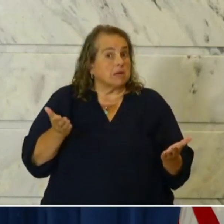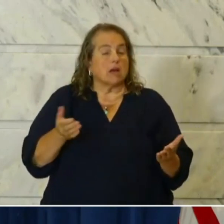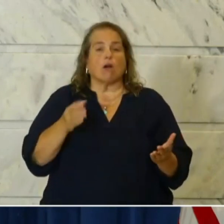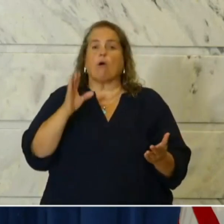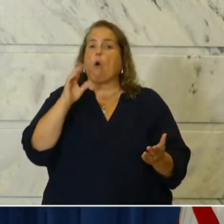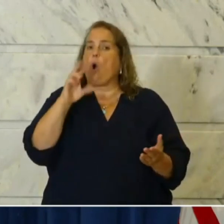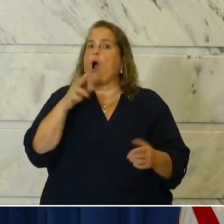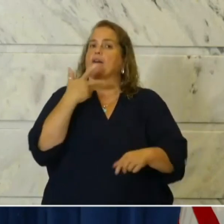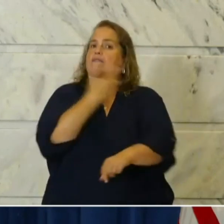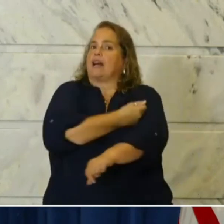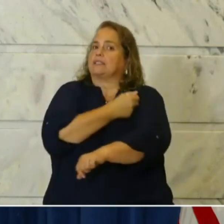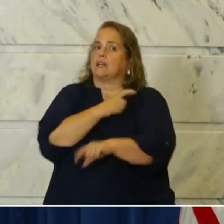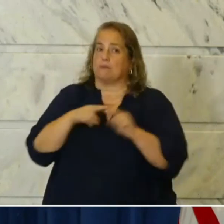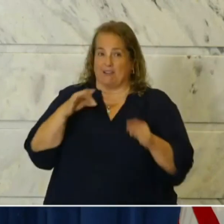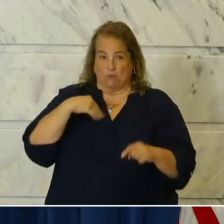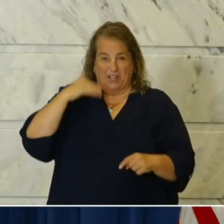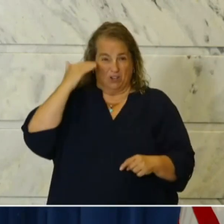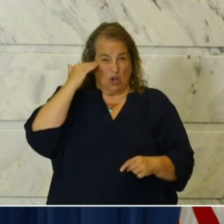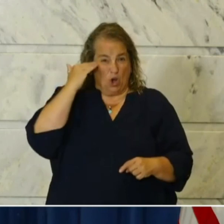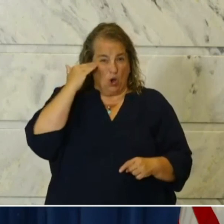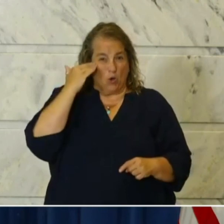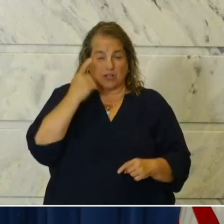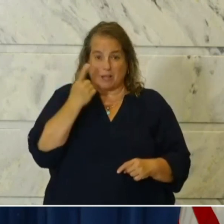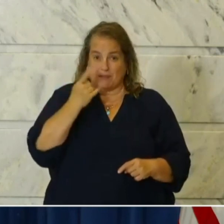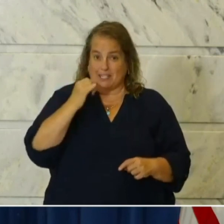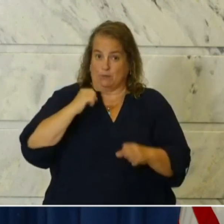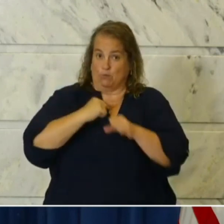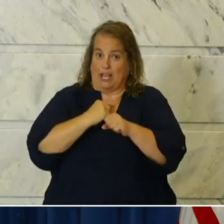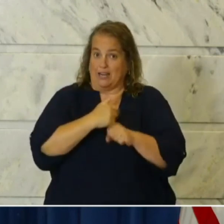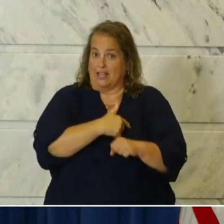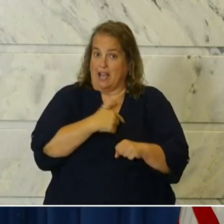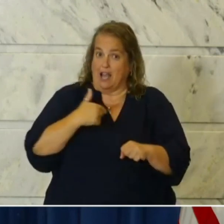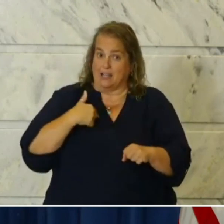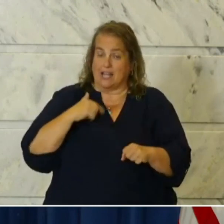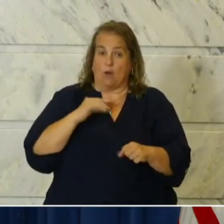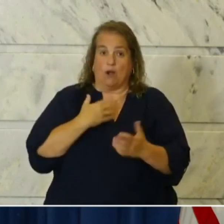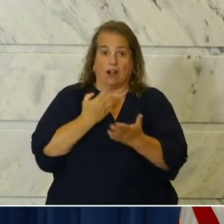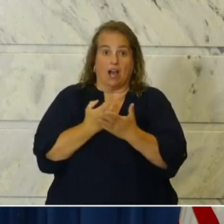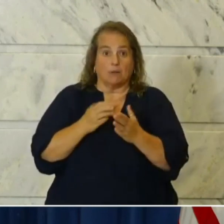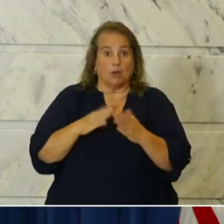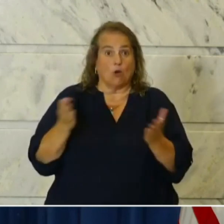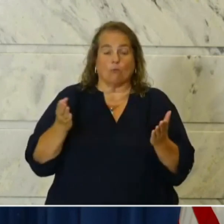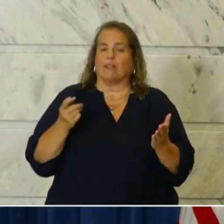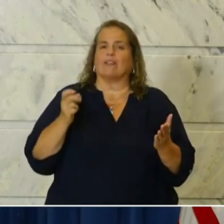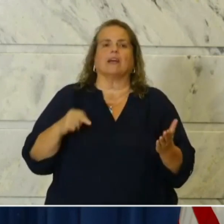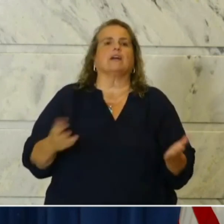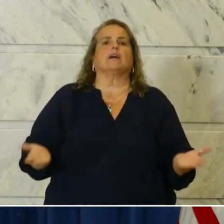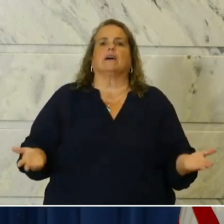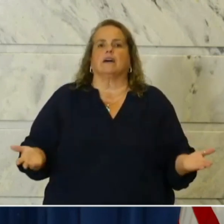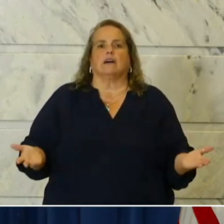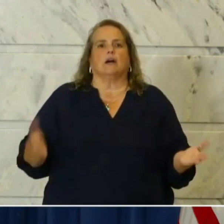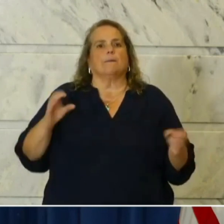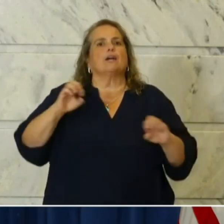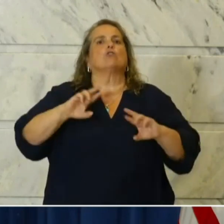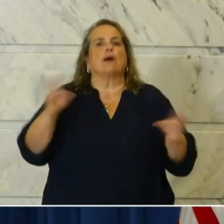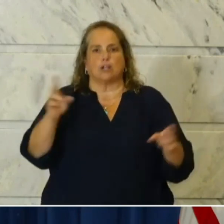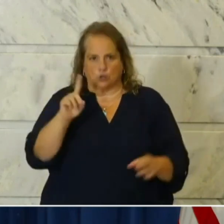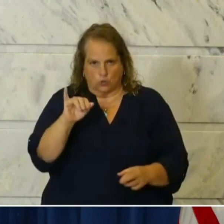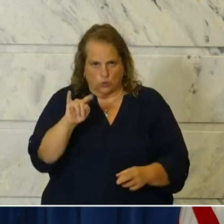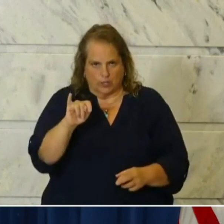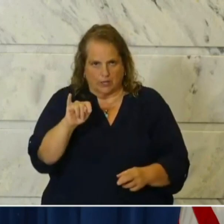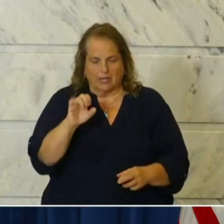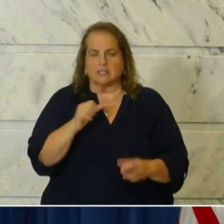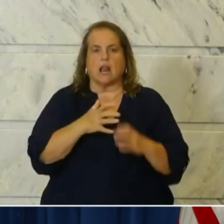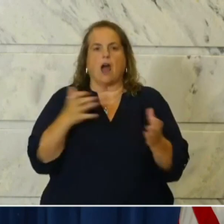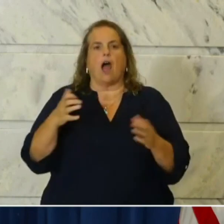a vaccine. But if we know that something is protecting us and keeping our economy open, we ought to be ready to do it. It's a lot